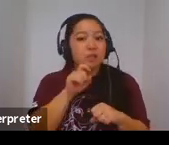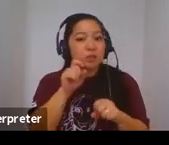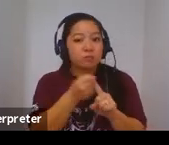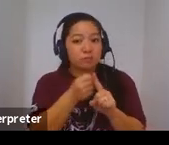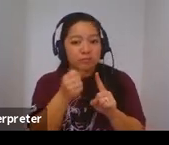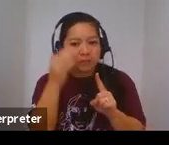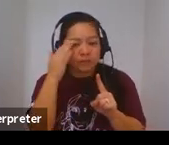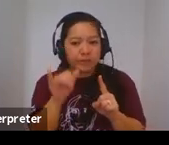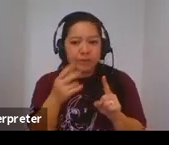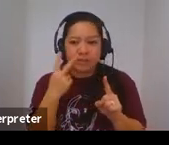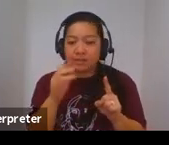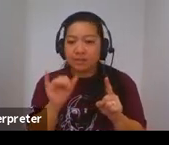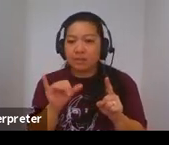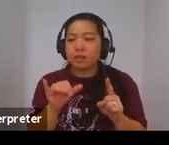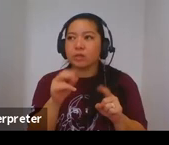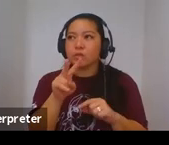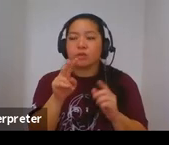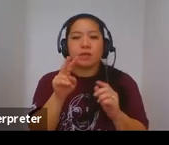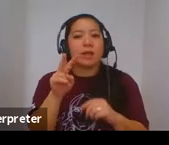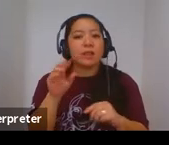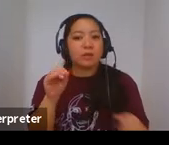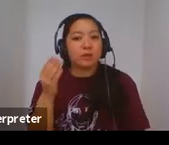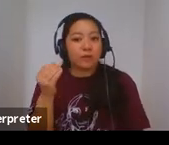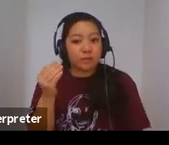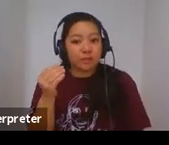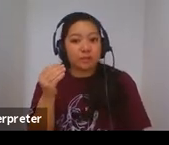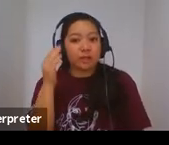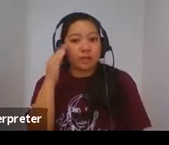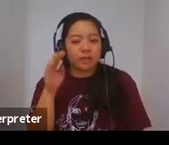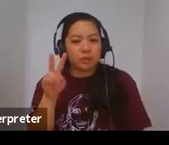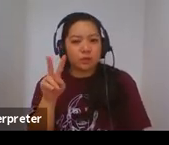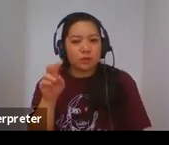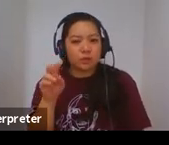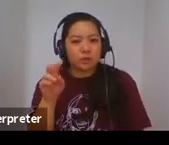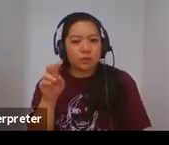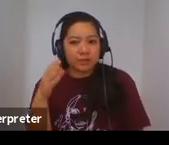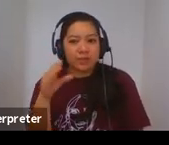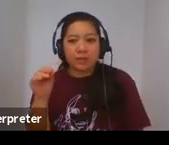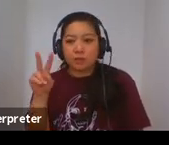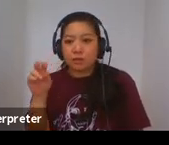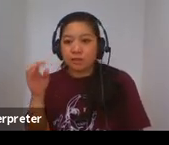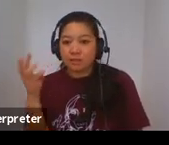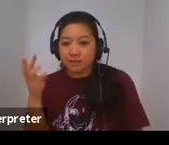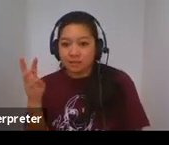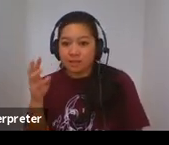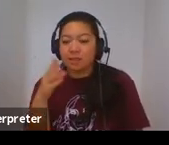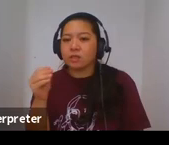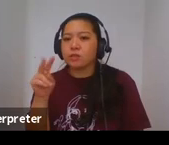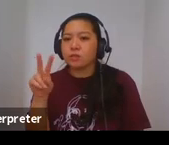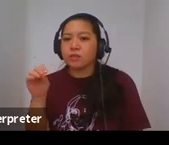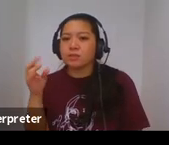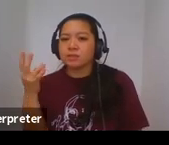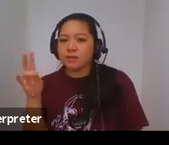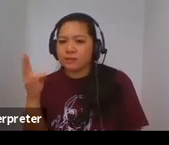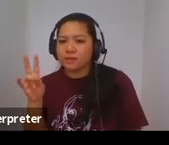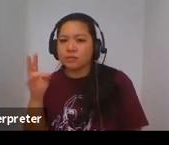can see that, you know, in 2014, 15, and 16, even 17, we were experiencing